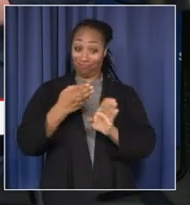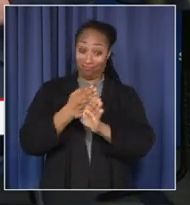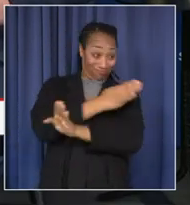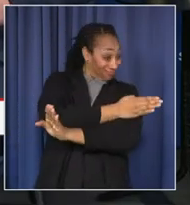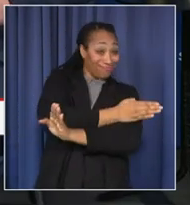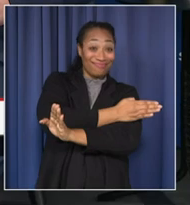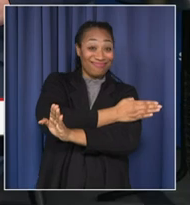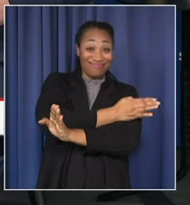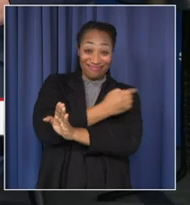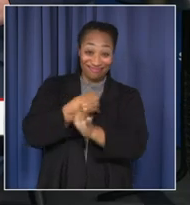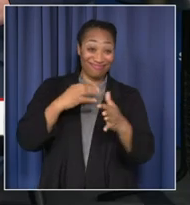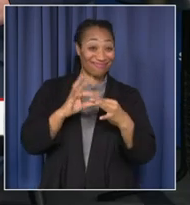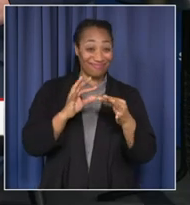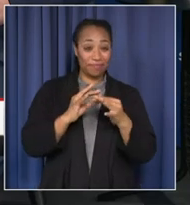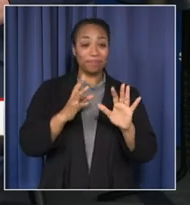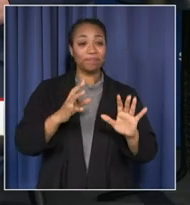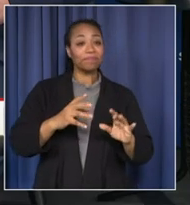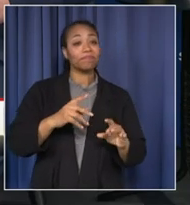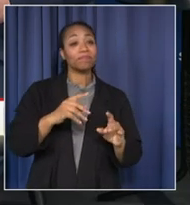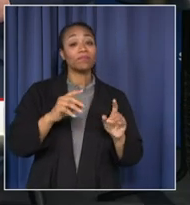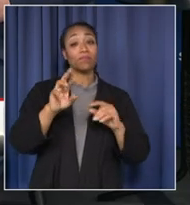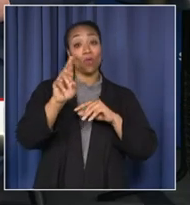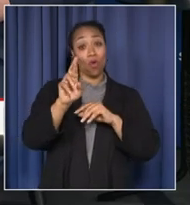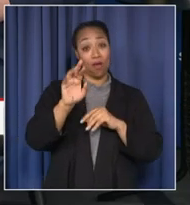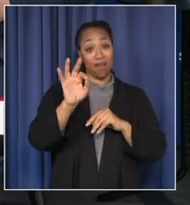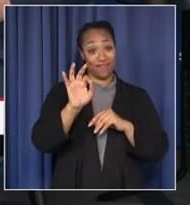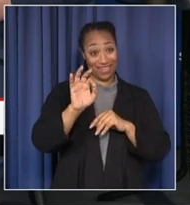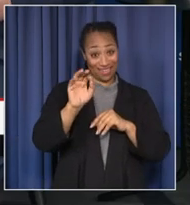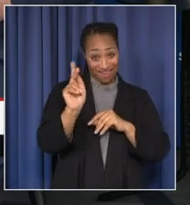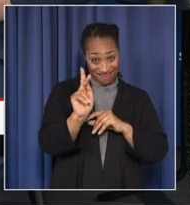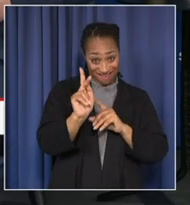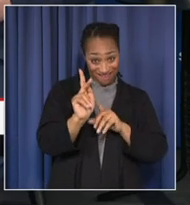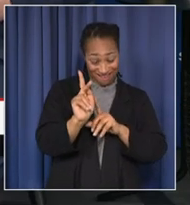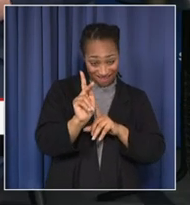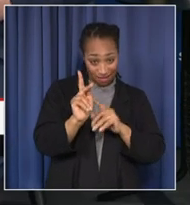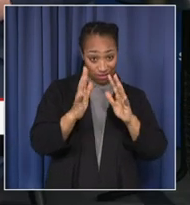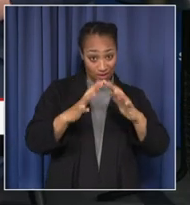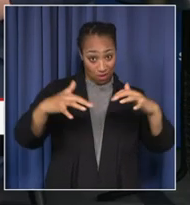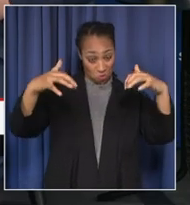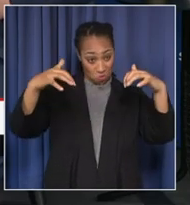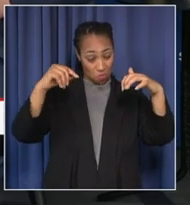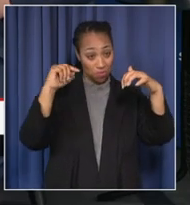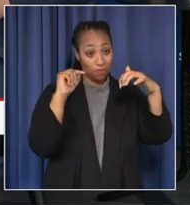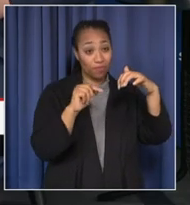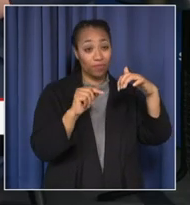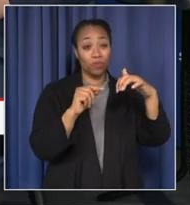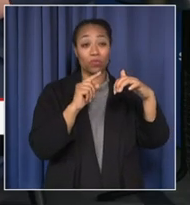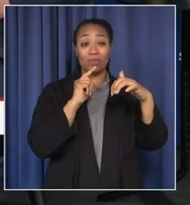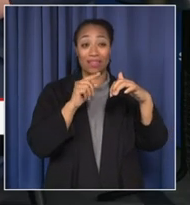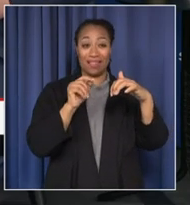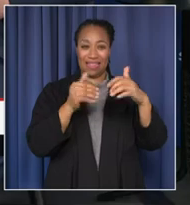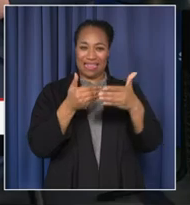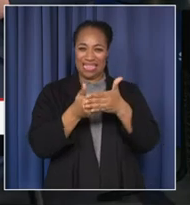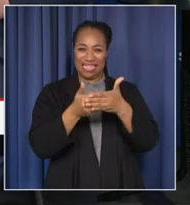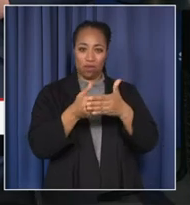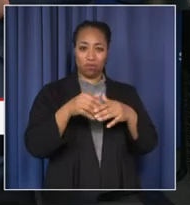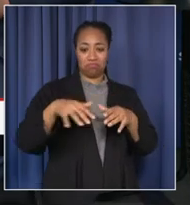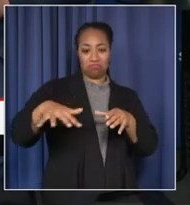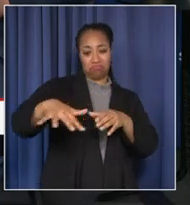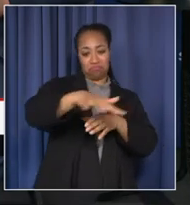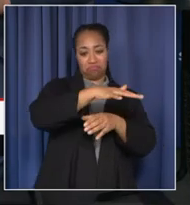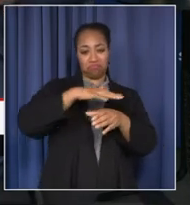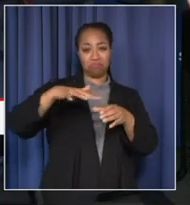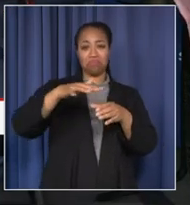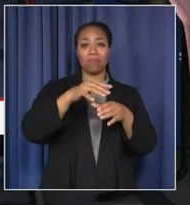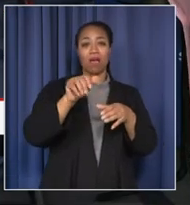site, it is 177 acres. It's on the banks of the Anacostia River. It is the former